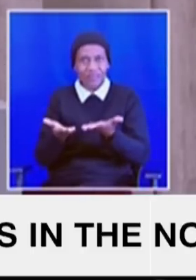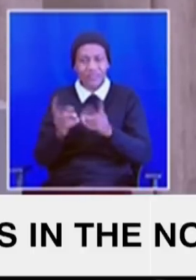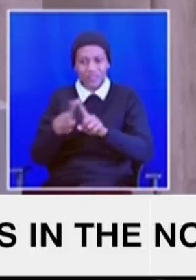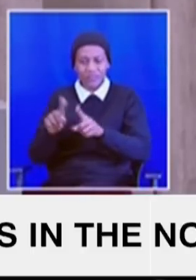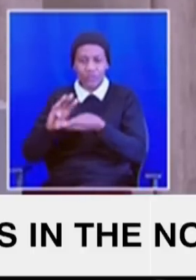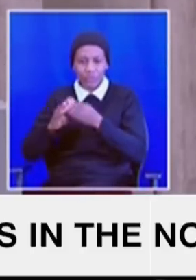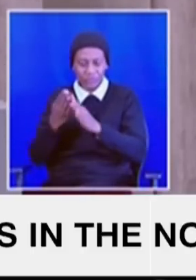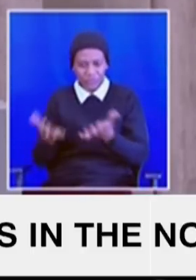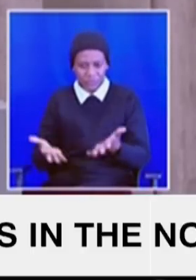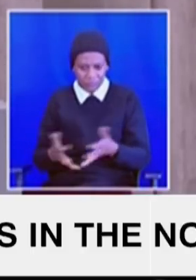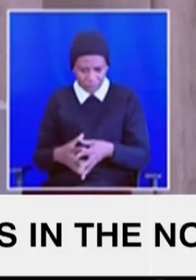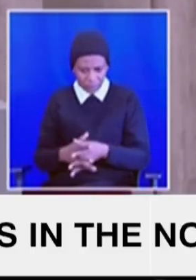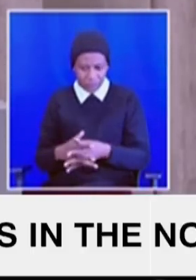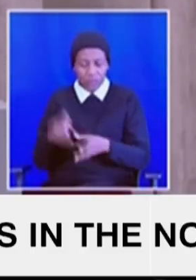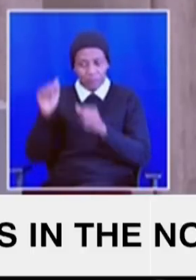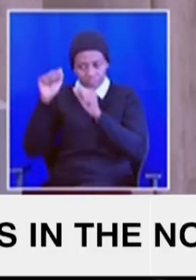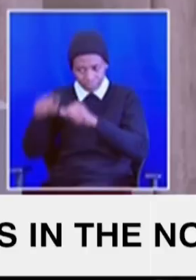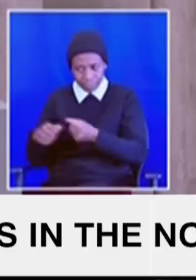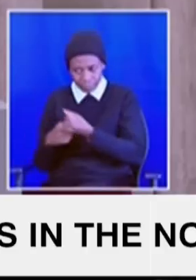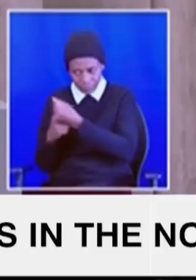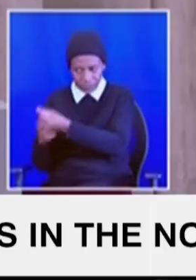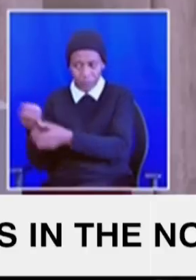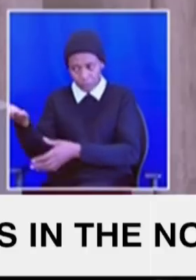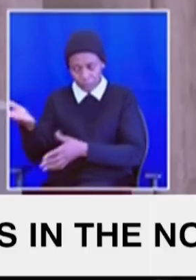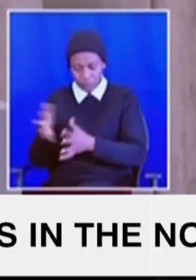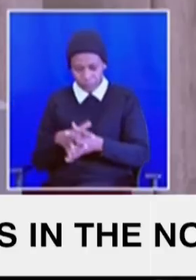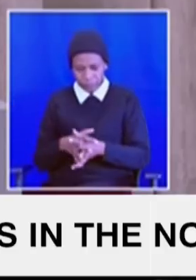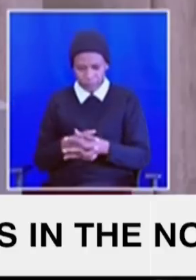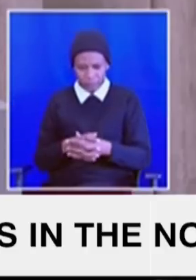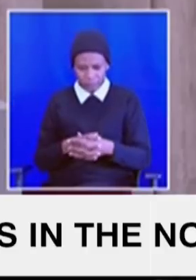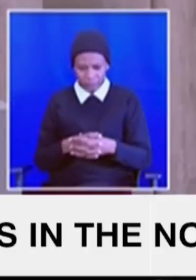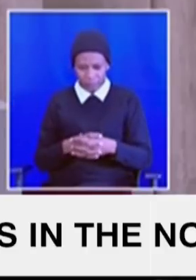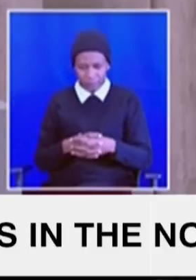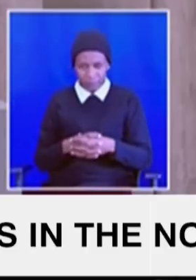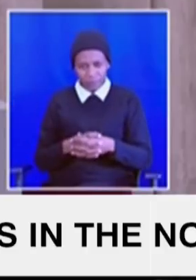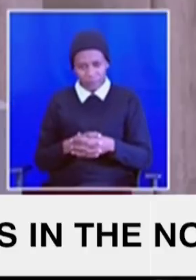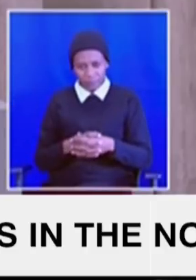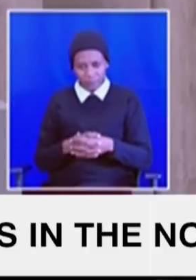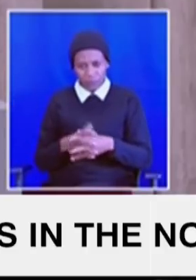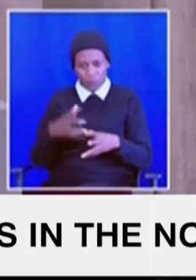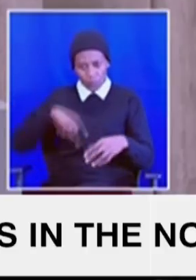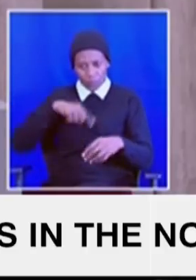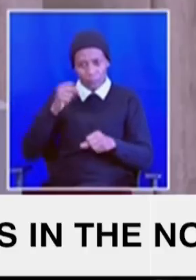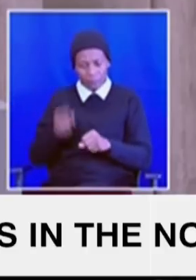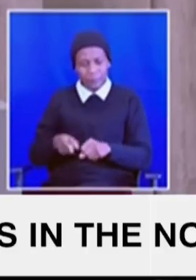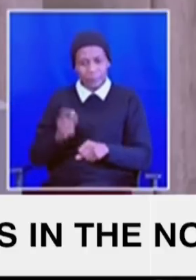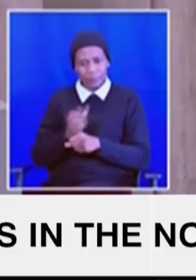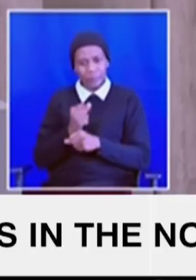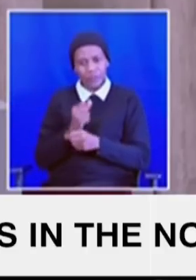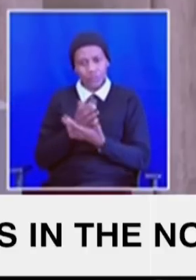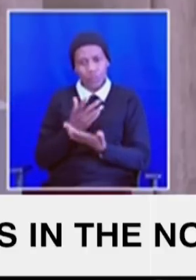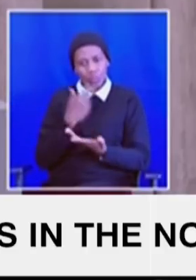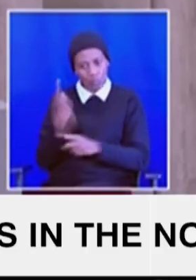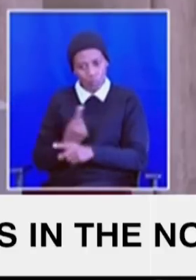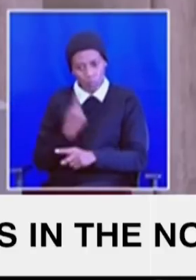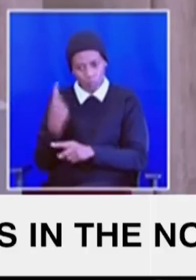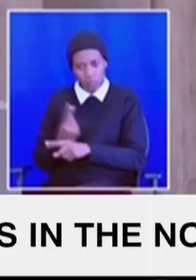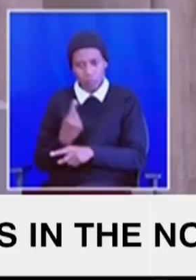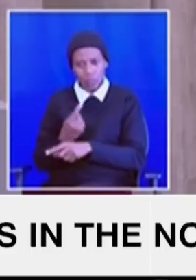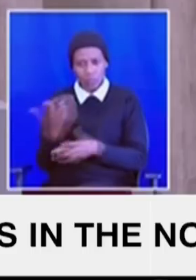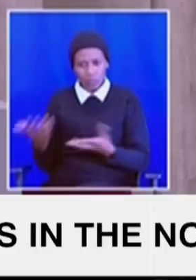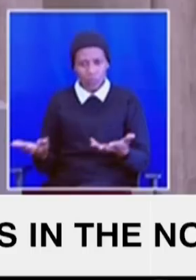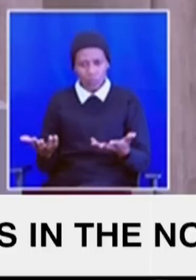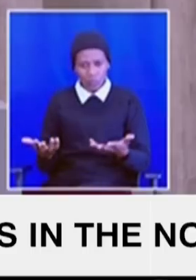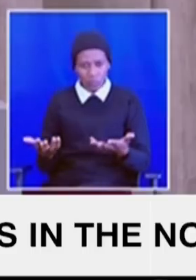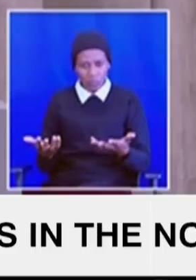So I agree with you. We must ensure that at all times, those